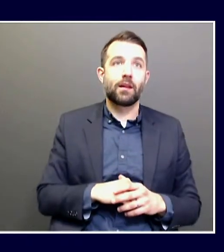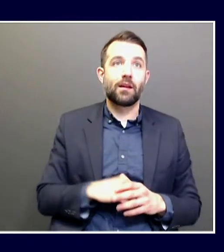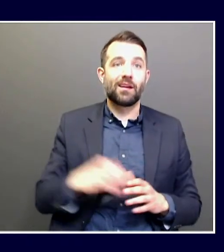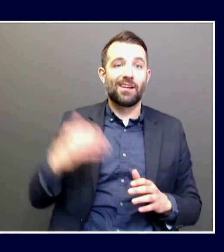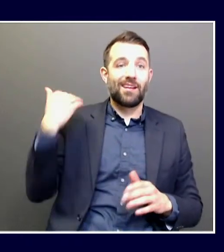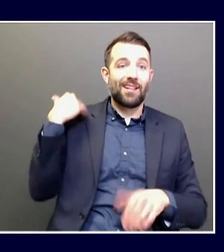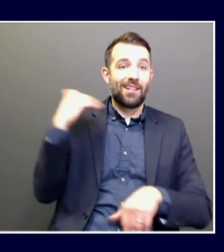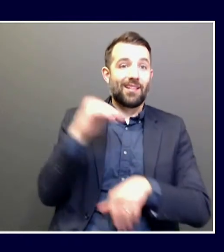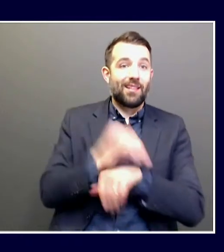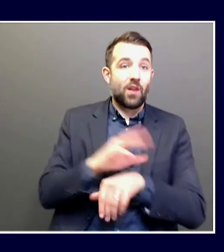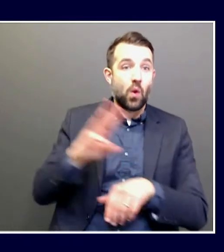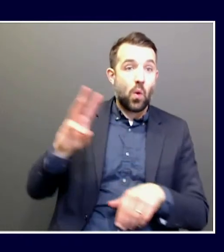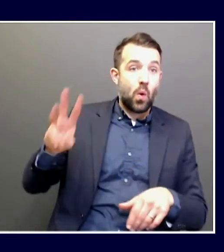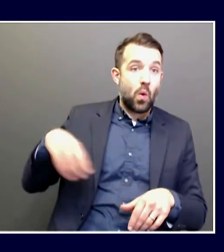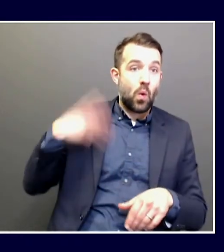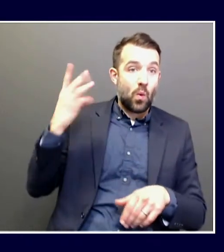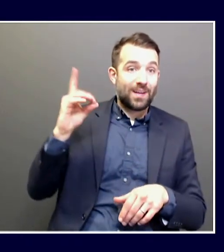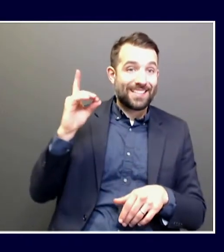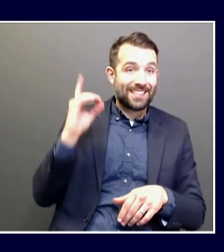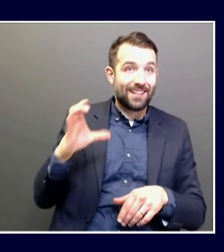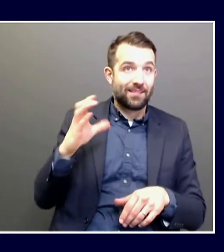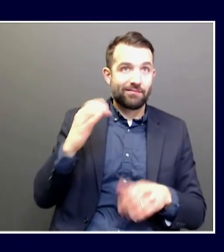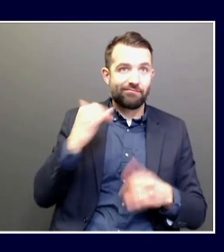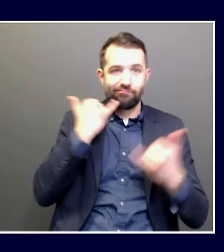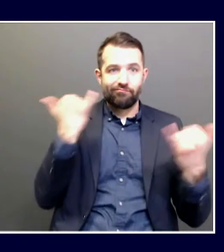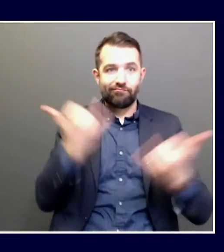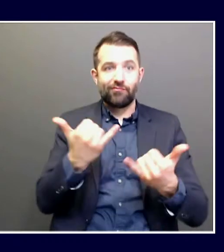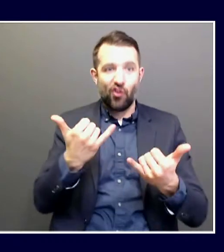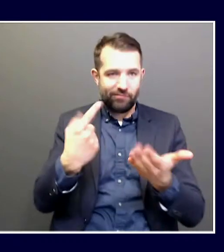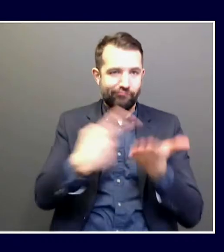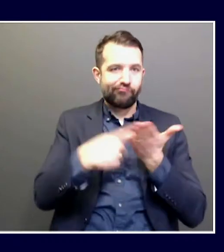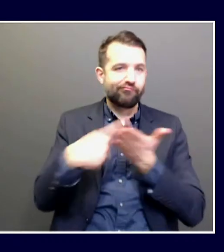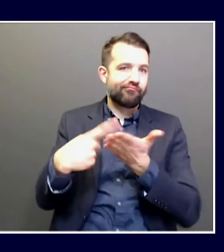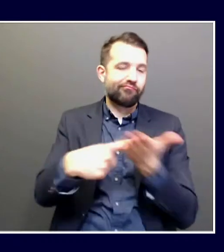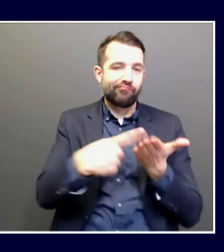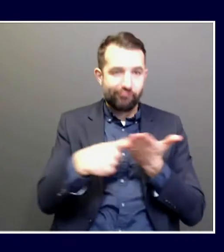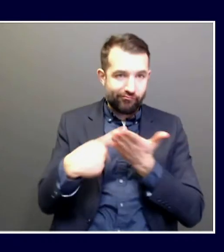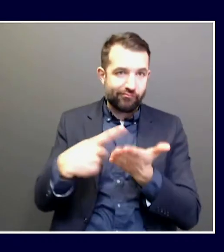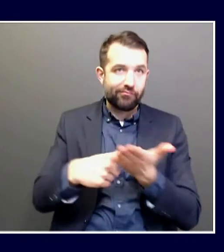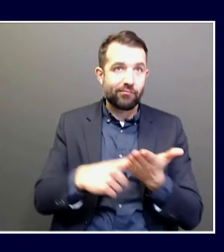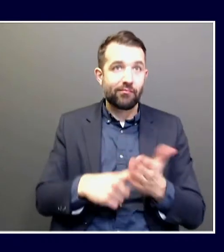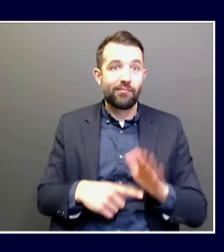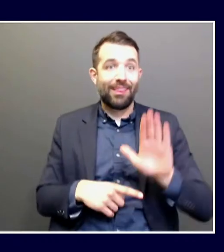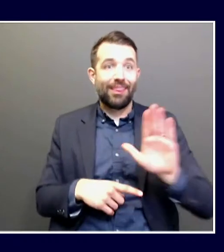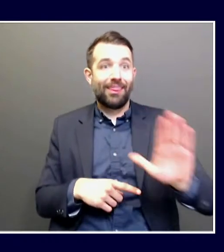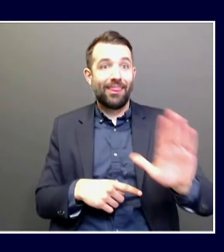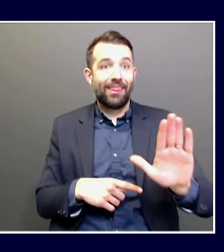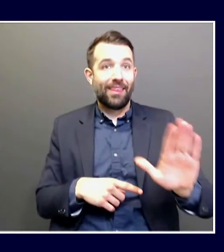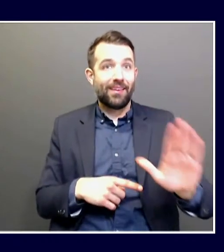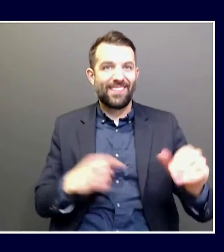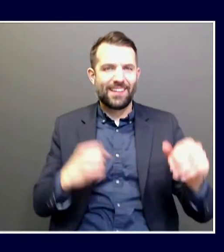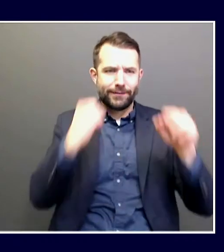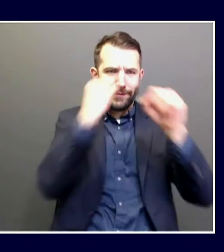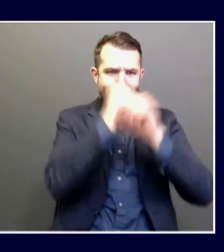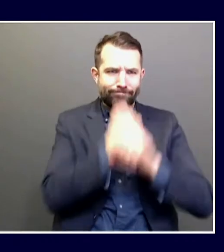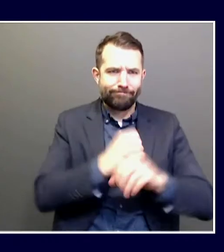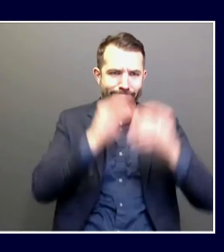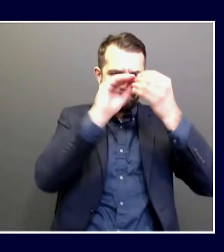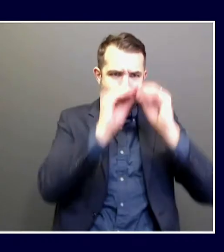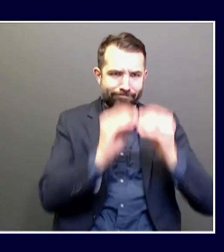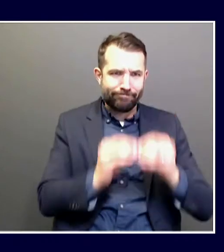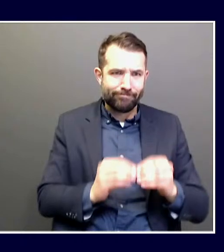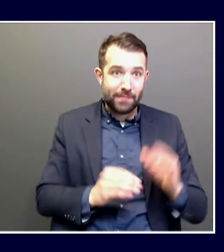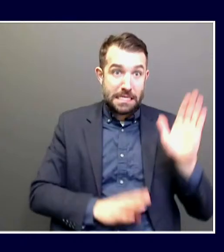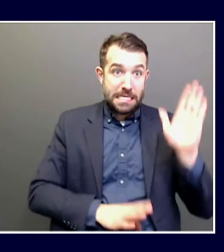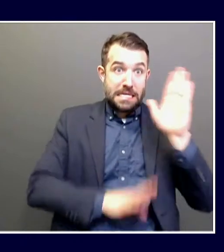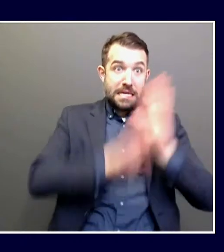Washington, D.C., going over their data there, where it looks very much like an icicle. But here's the thing I want to just note. In a lot of